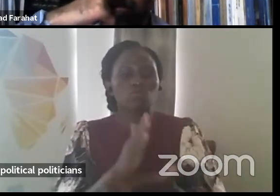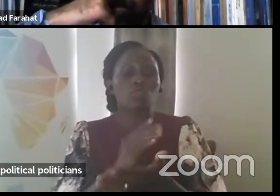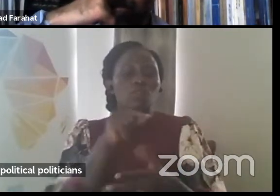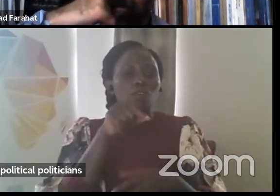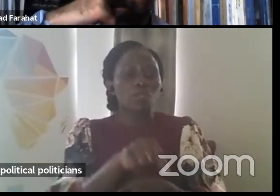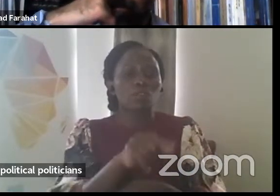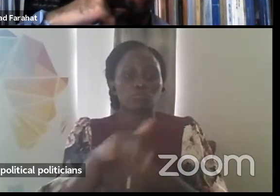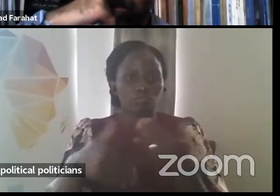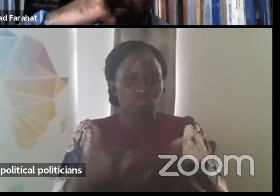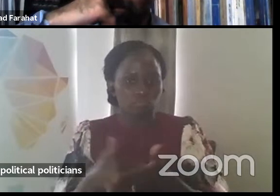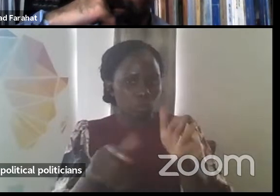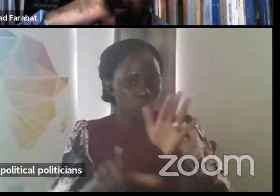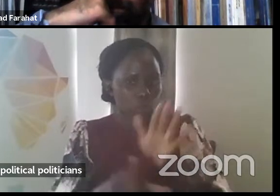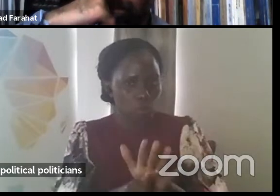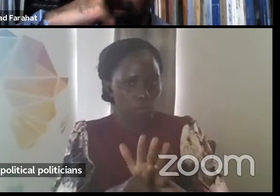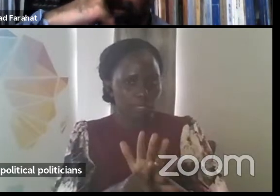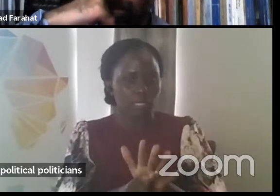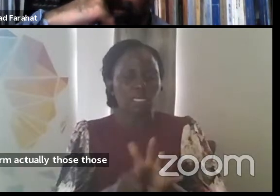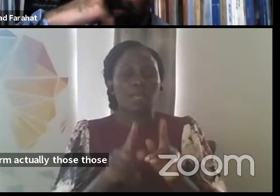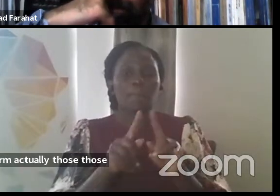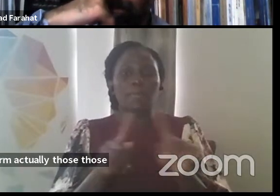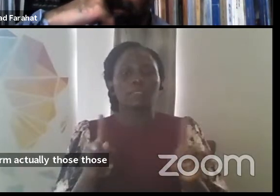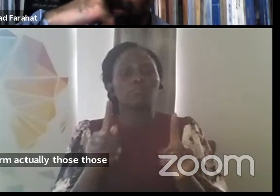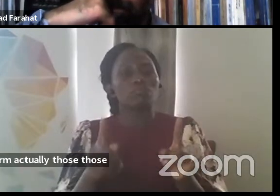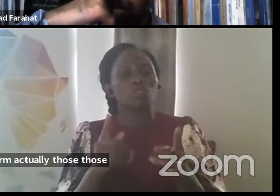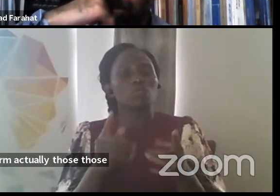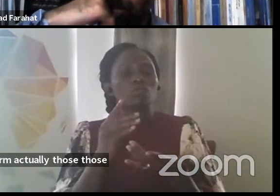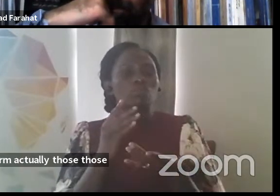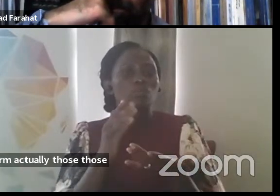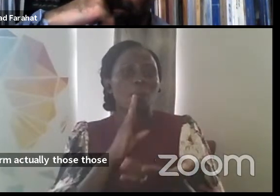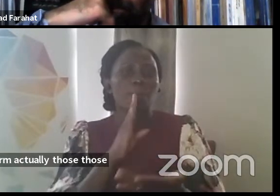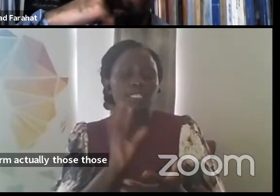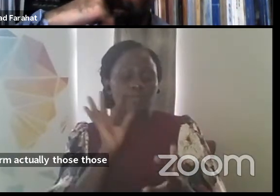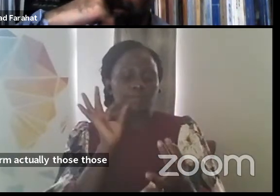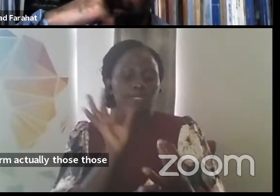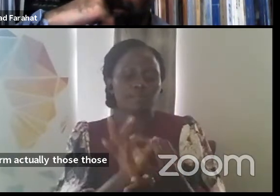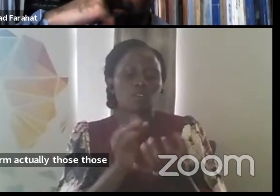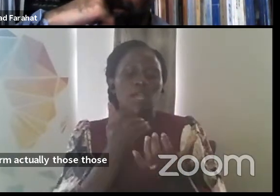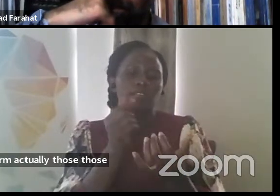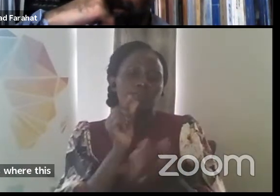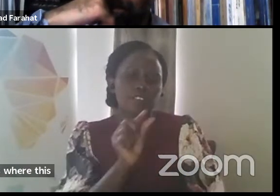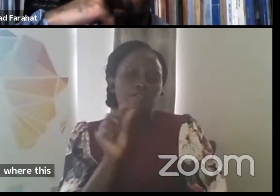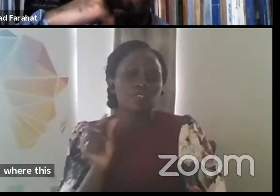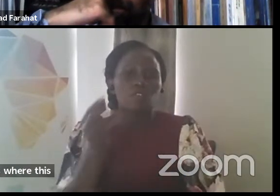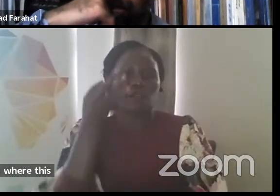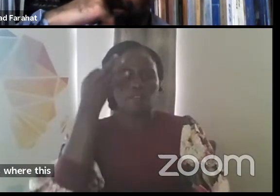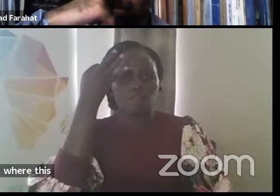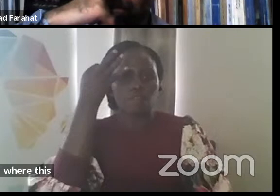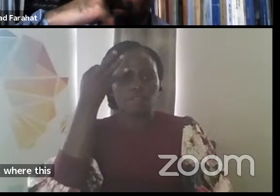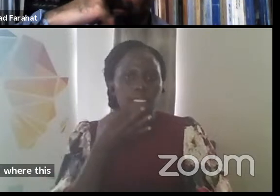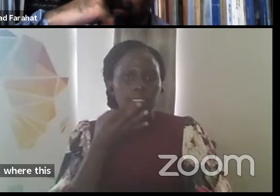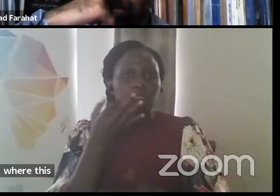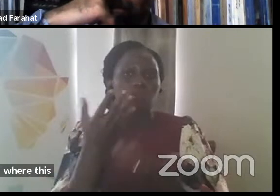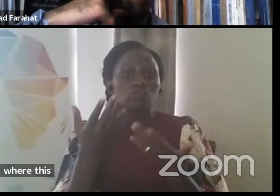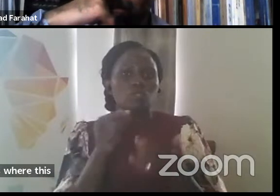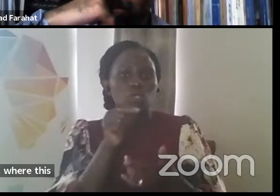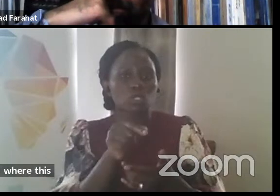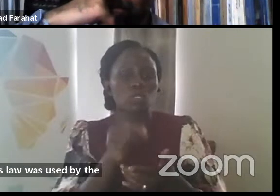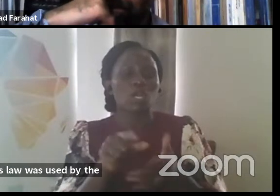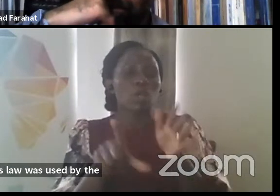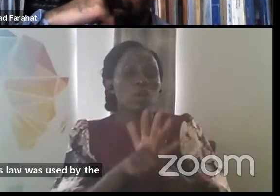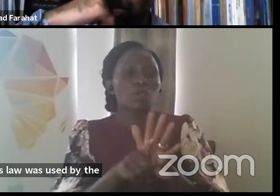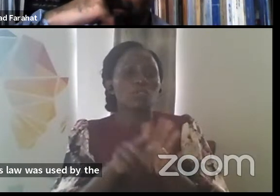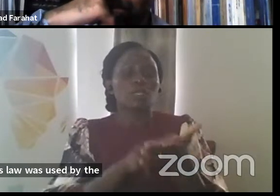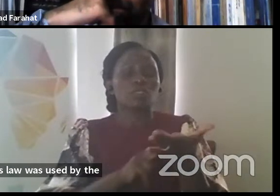laws. We faced a few phases where this law was used by the government to actually